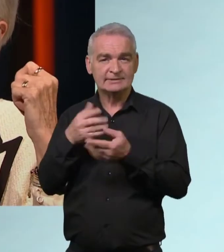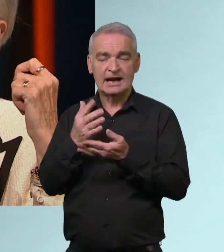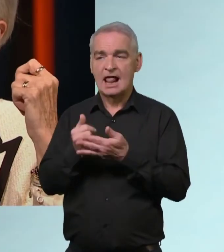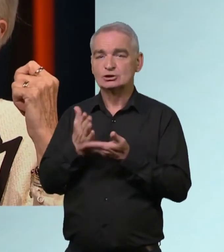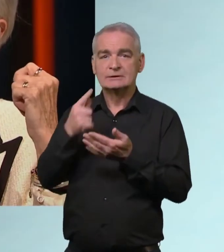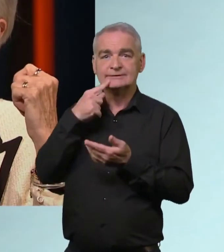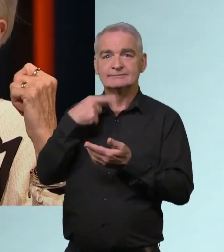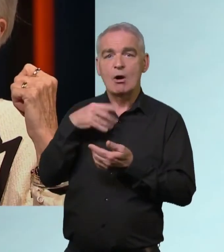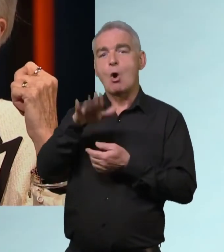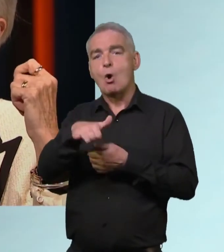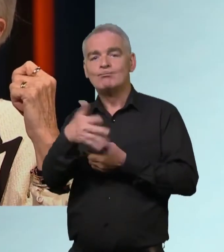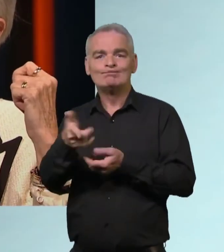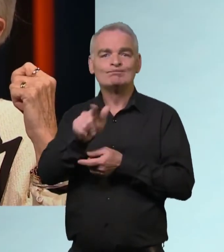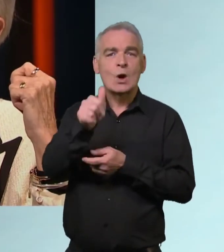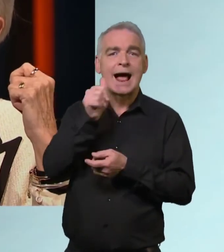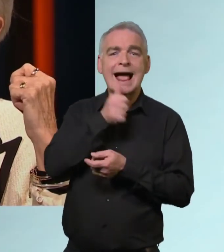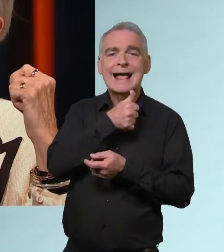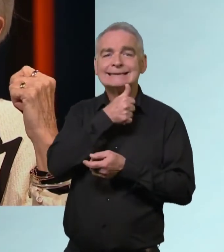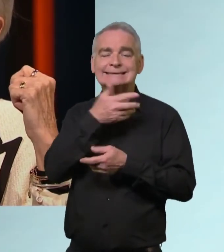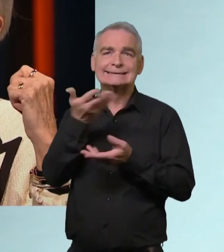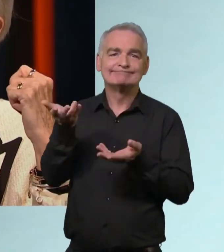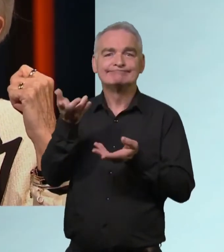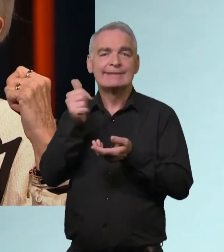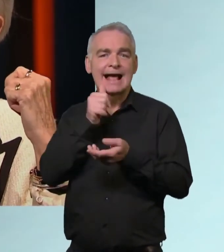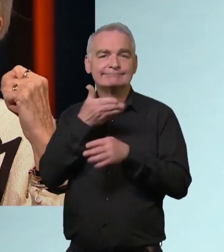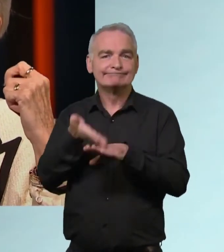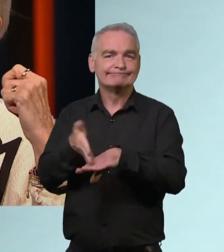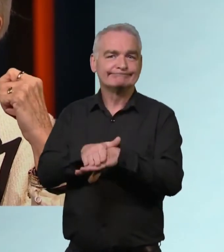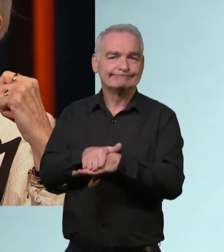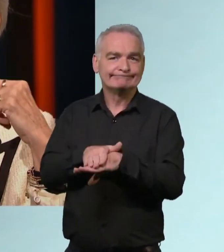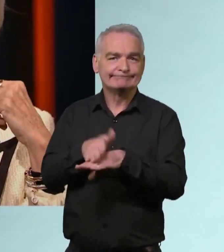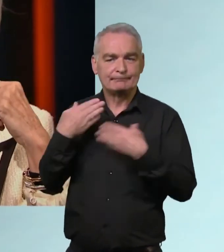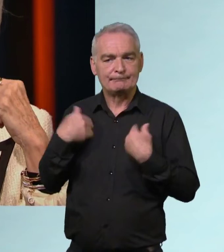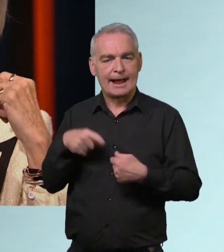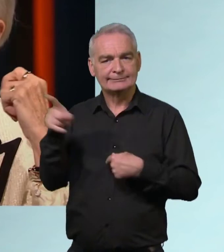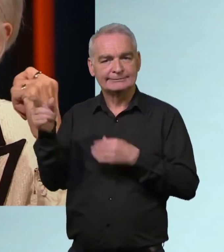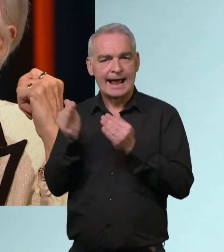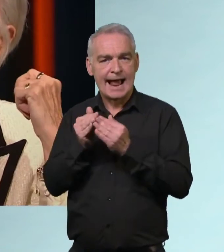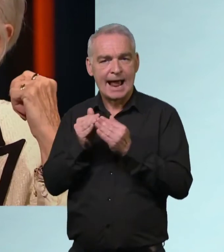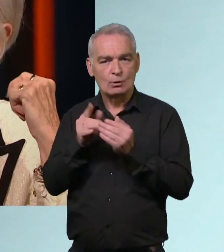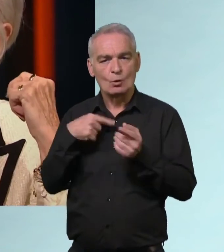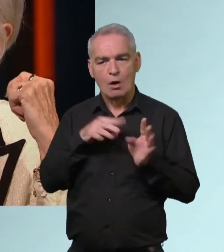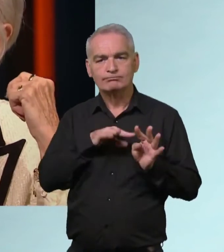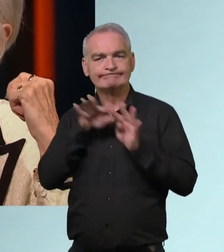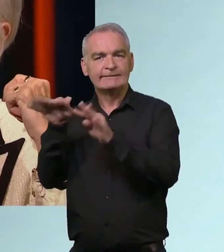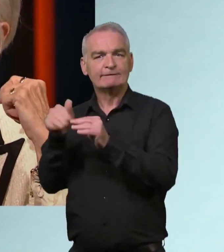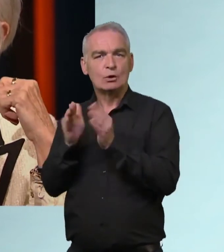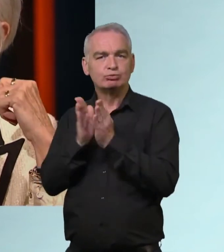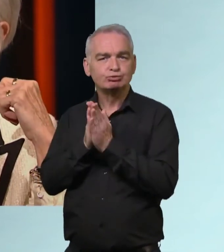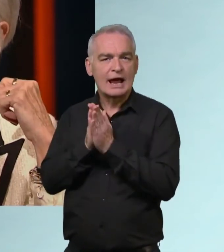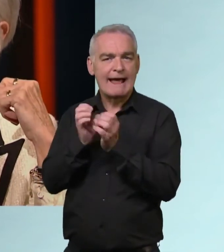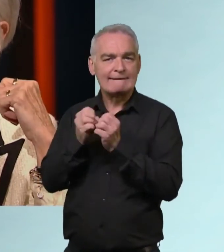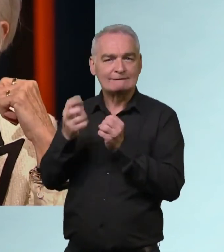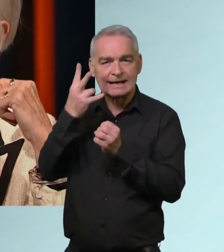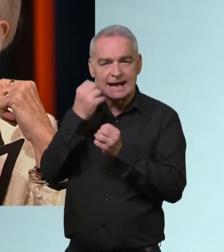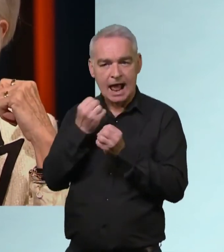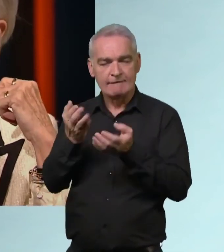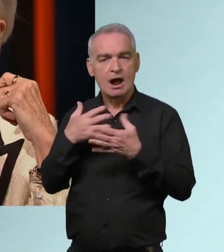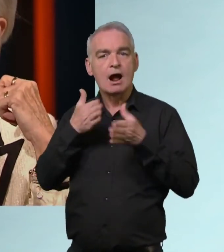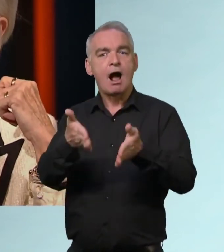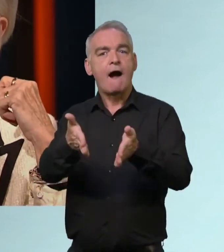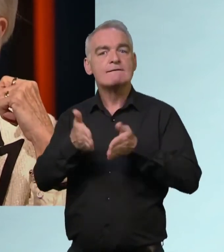oh, your auntie so-and-so is dead, come on, you know, the body's in the house and we'll have to go for the prayers every night. And then it's an open coffin, so